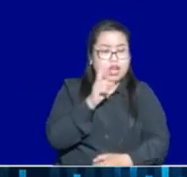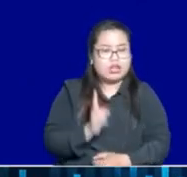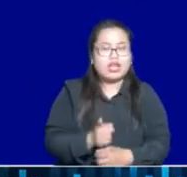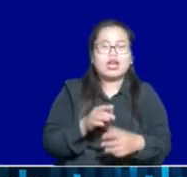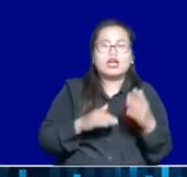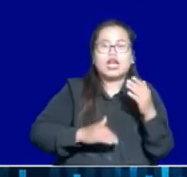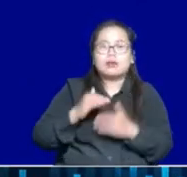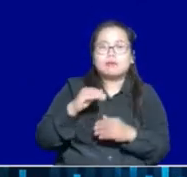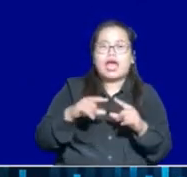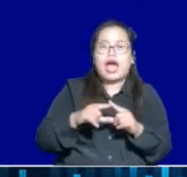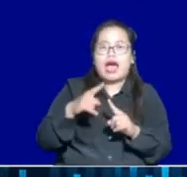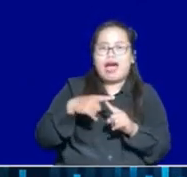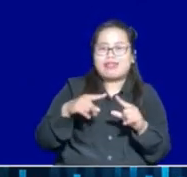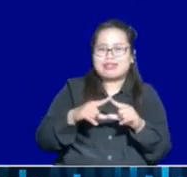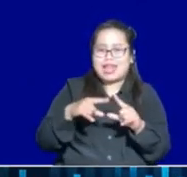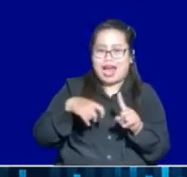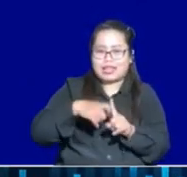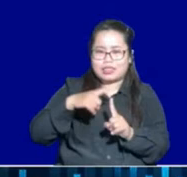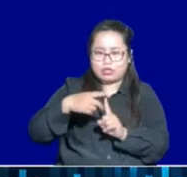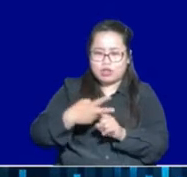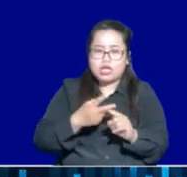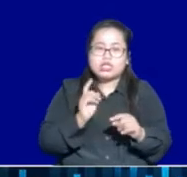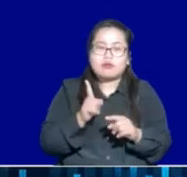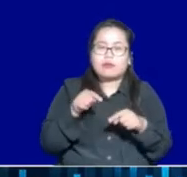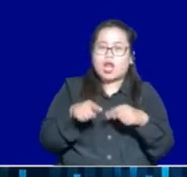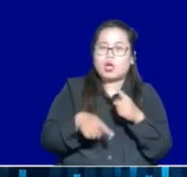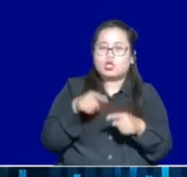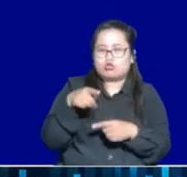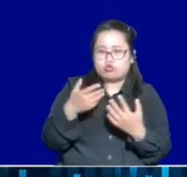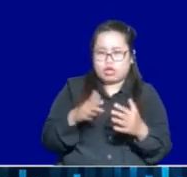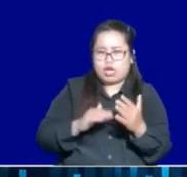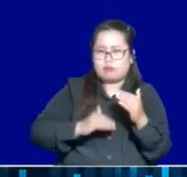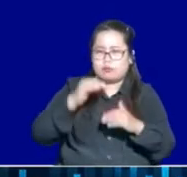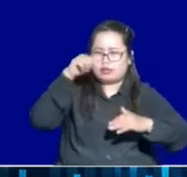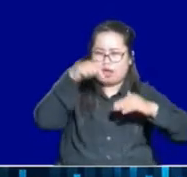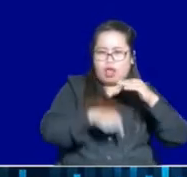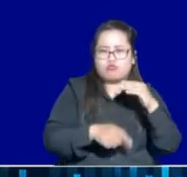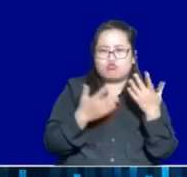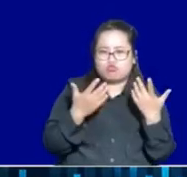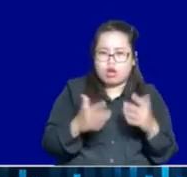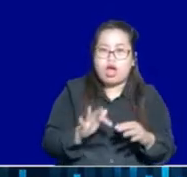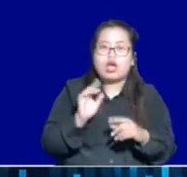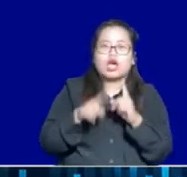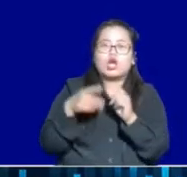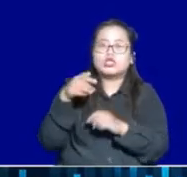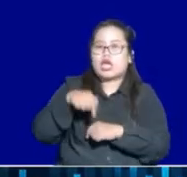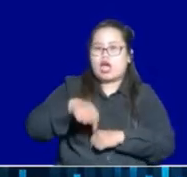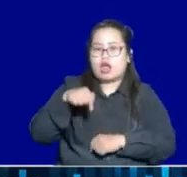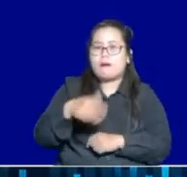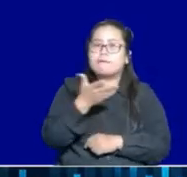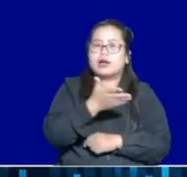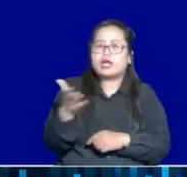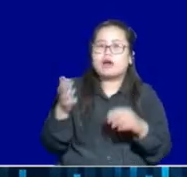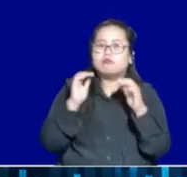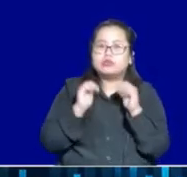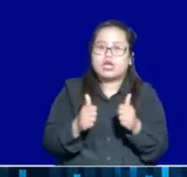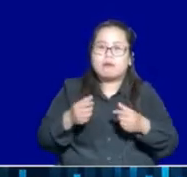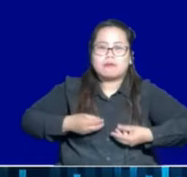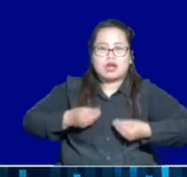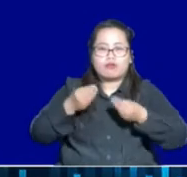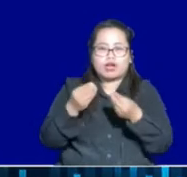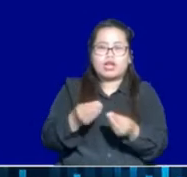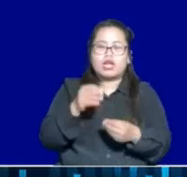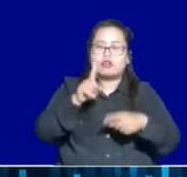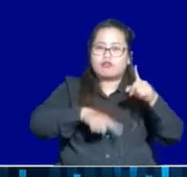complex or because they offer further diversification opportunities going forward.